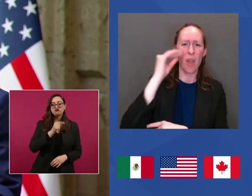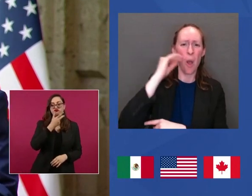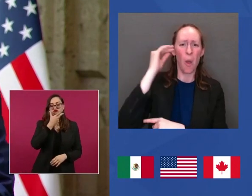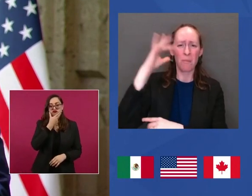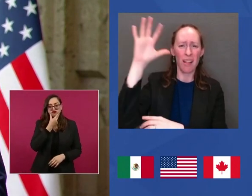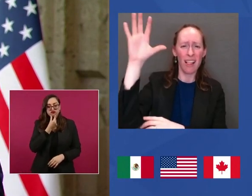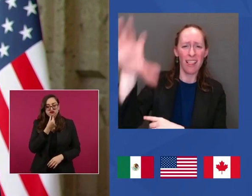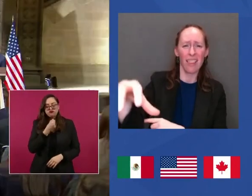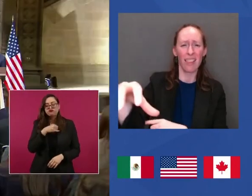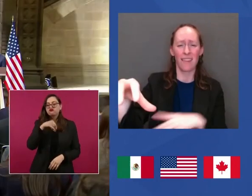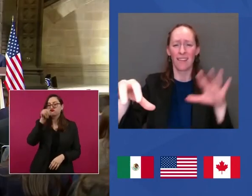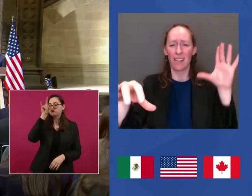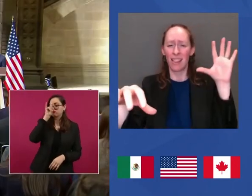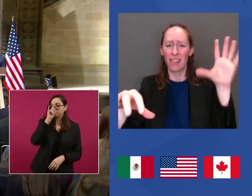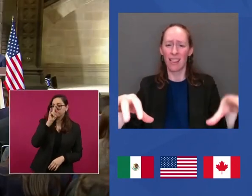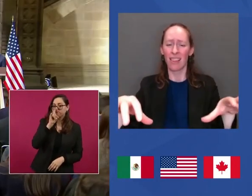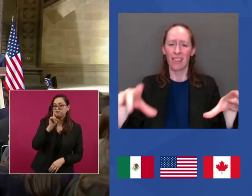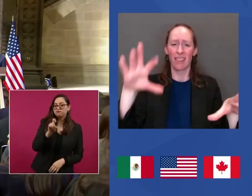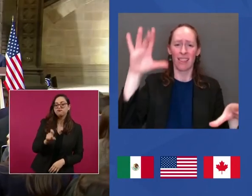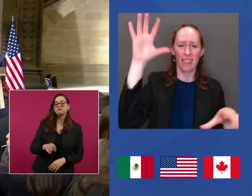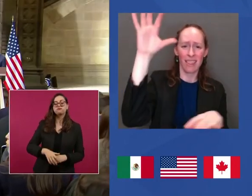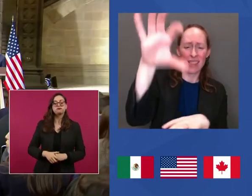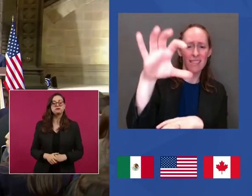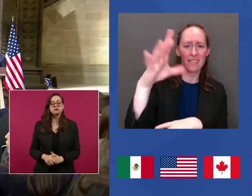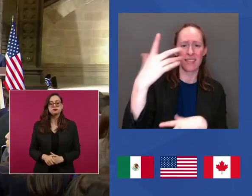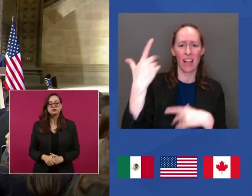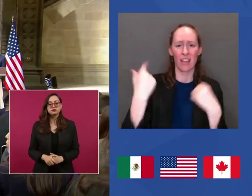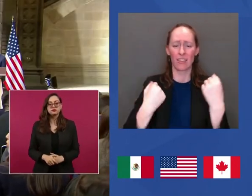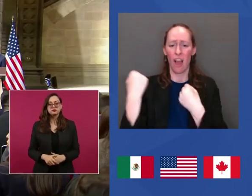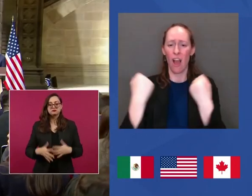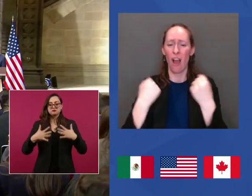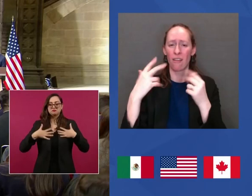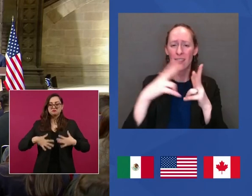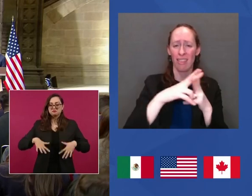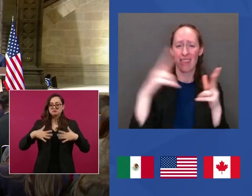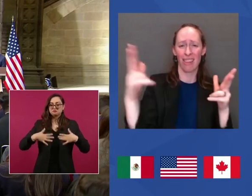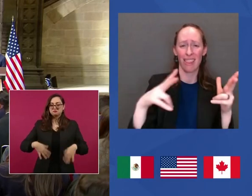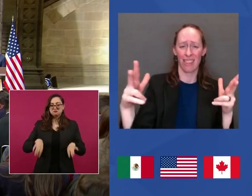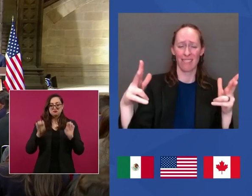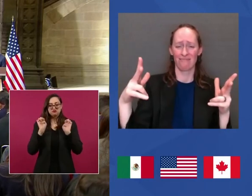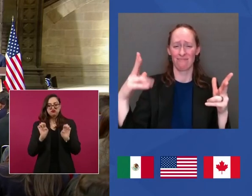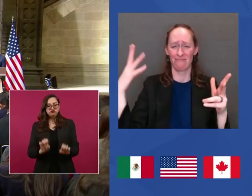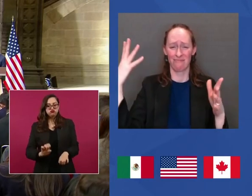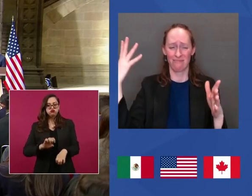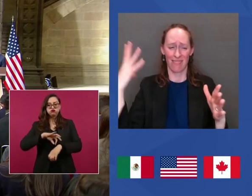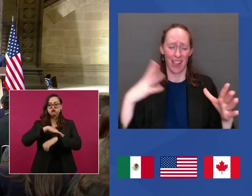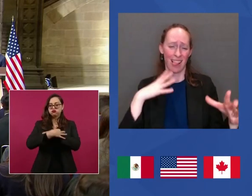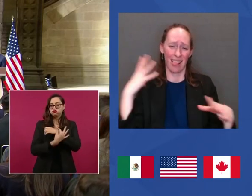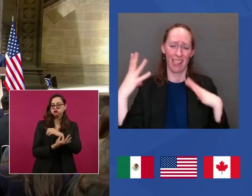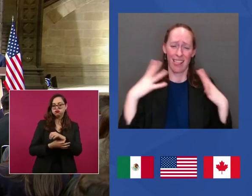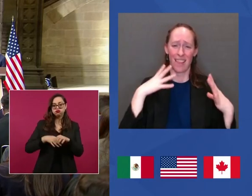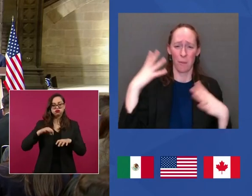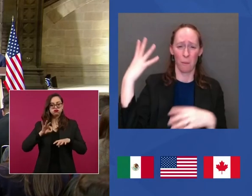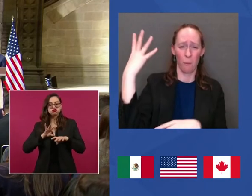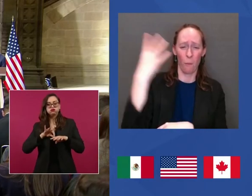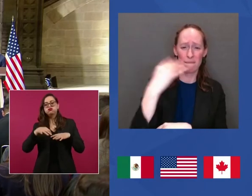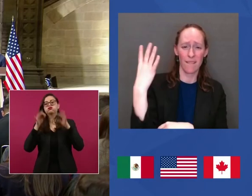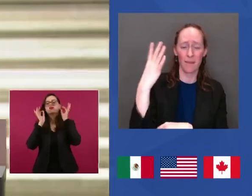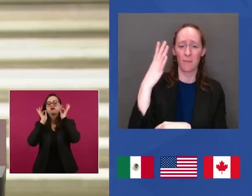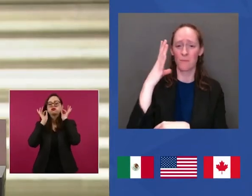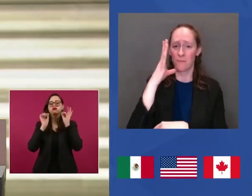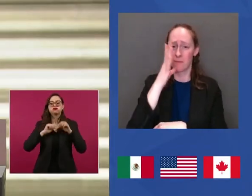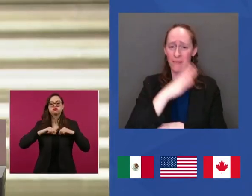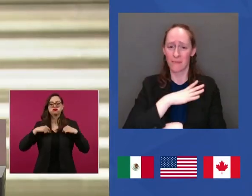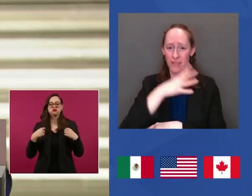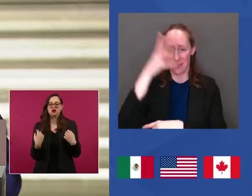men and women, all very good looking, very handsome men and women, well dressed, with jewelry all over